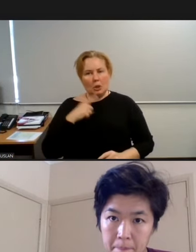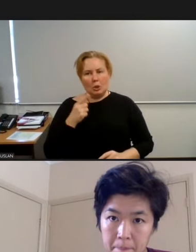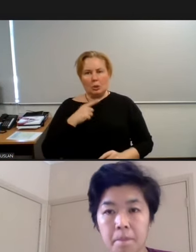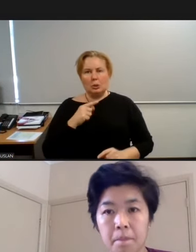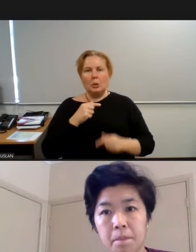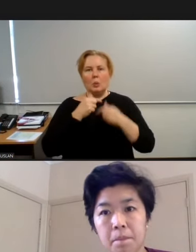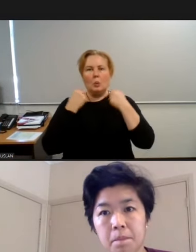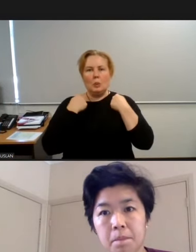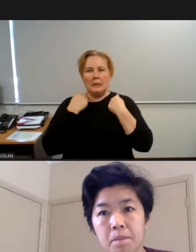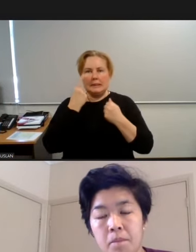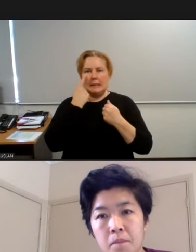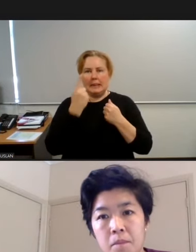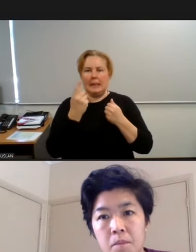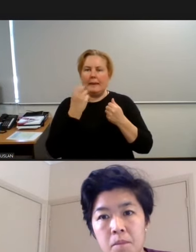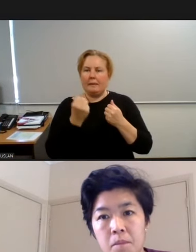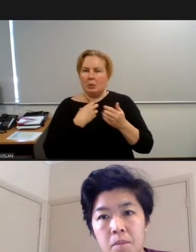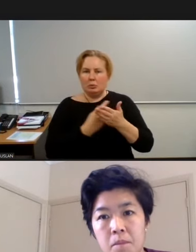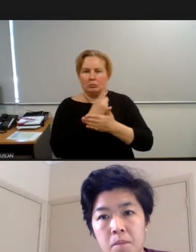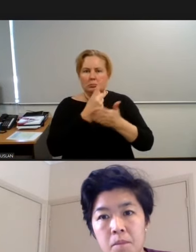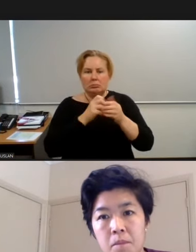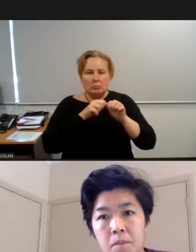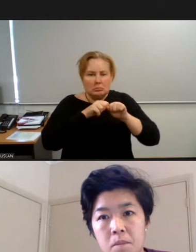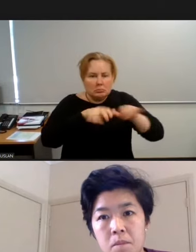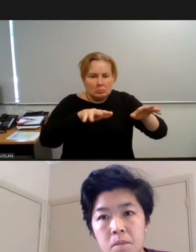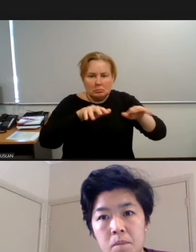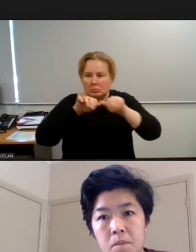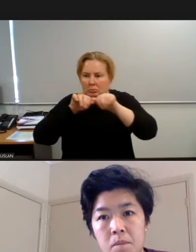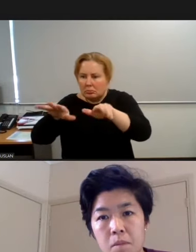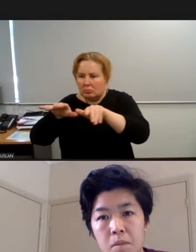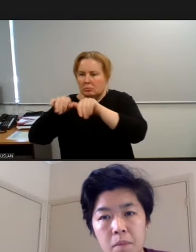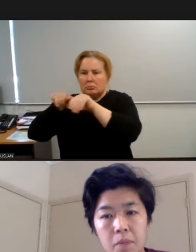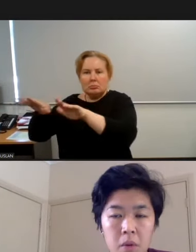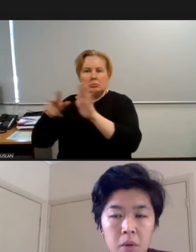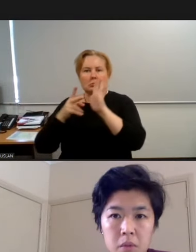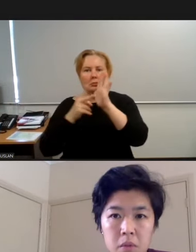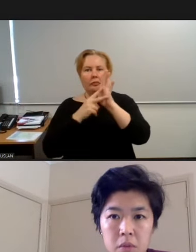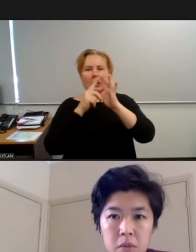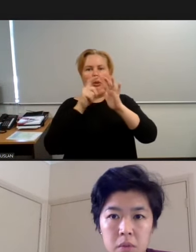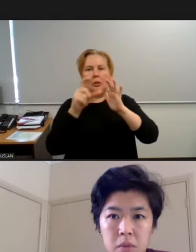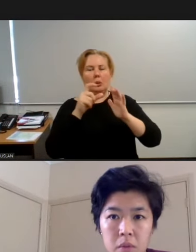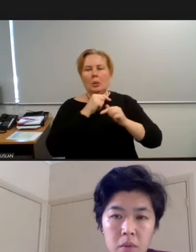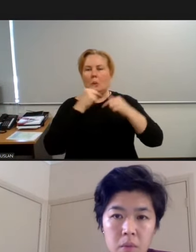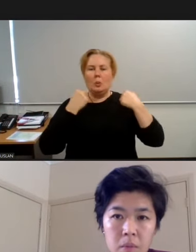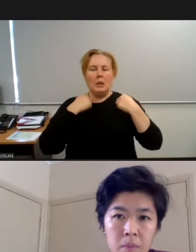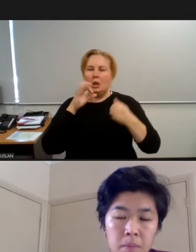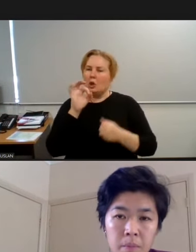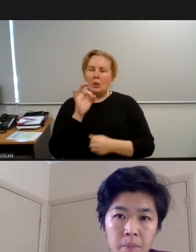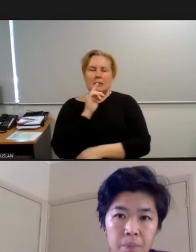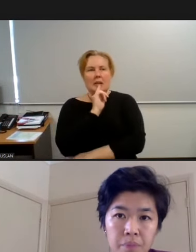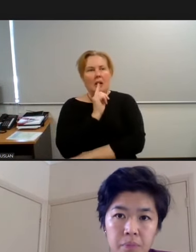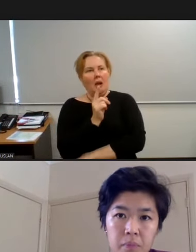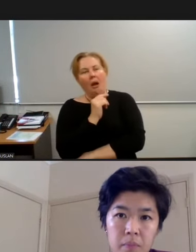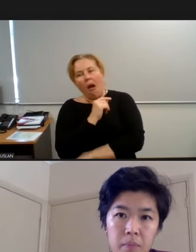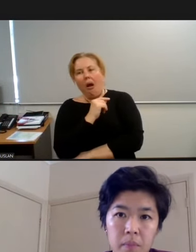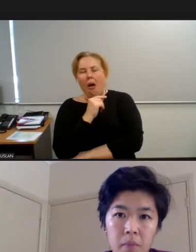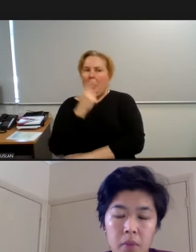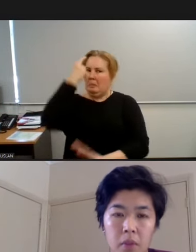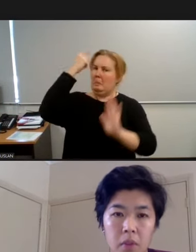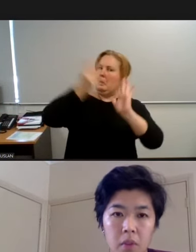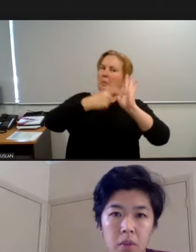seeing more cases in Victoria. So we're not saying that we will not make a